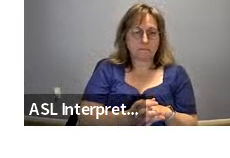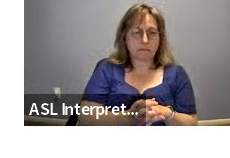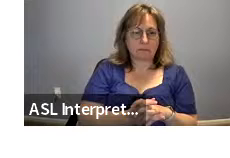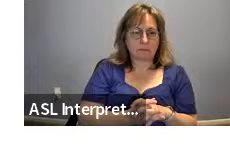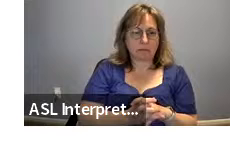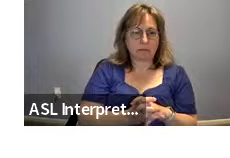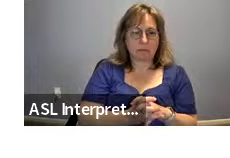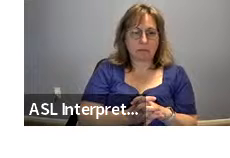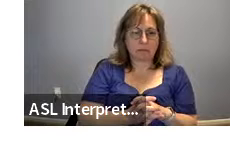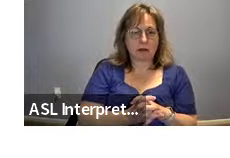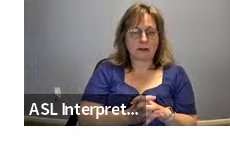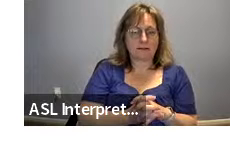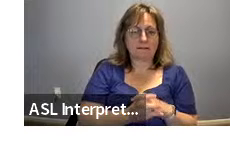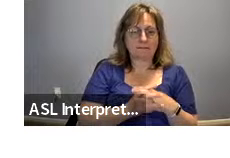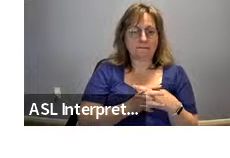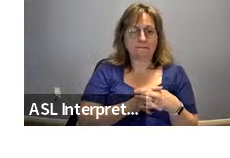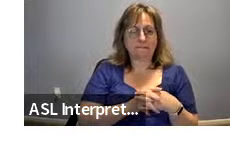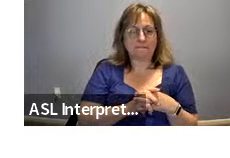All right.